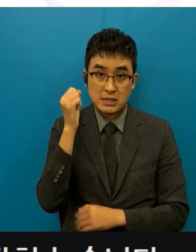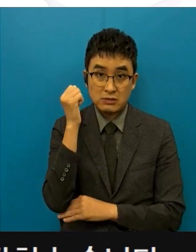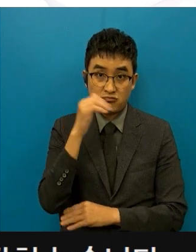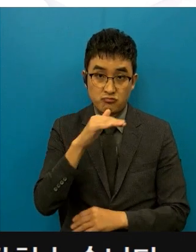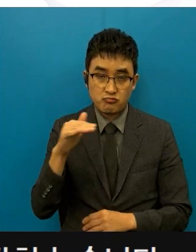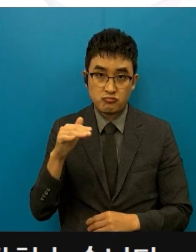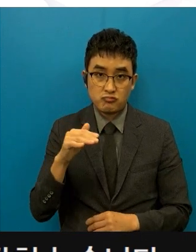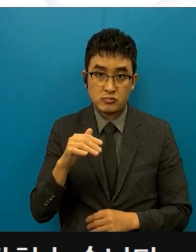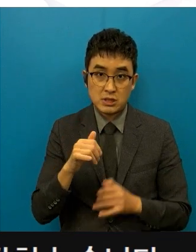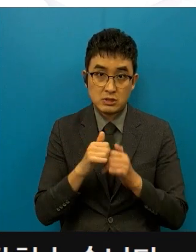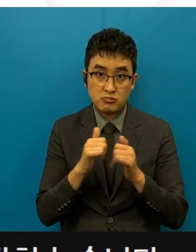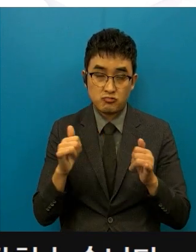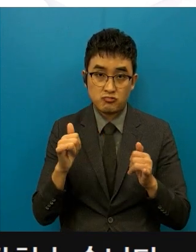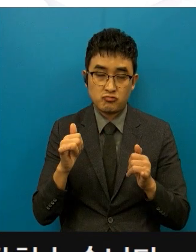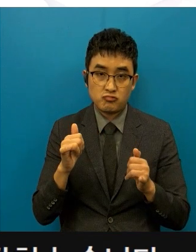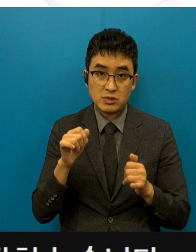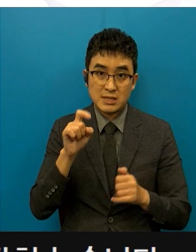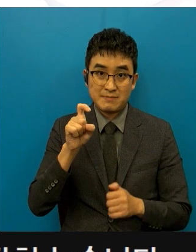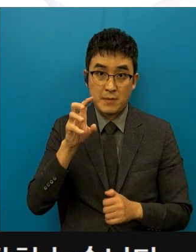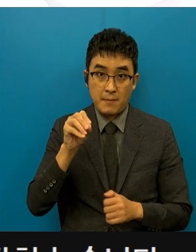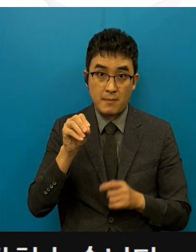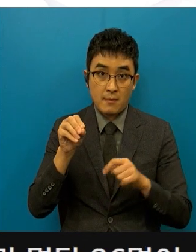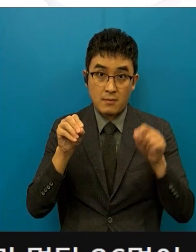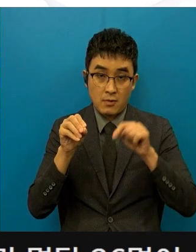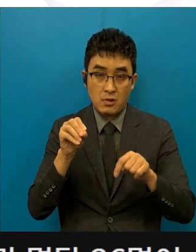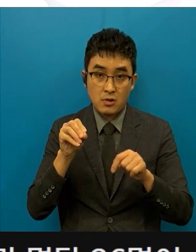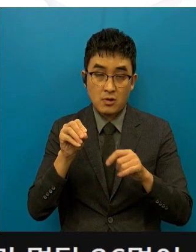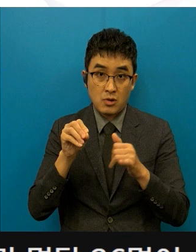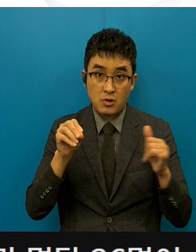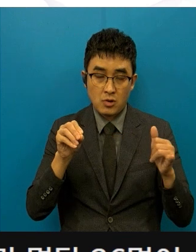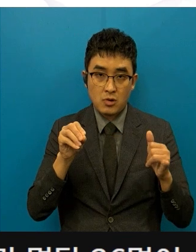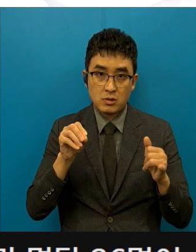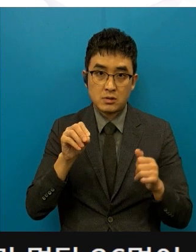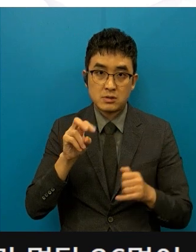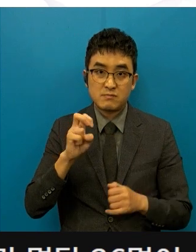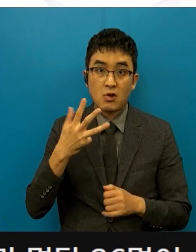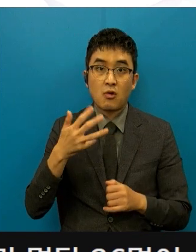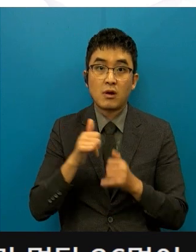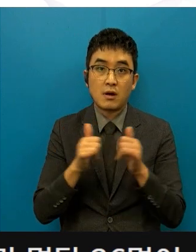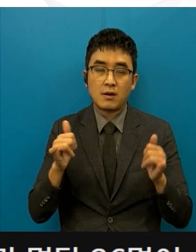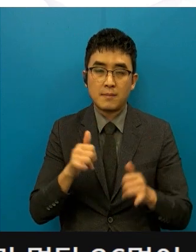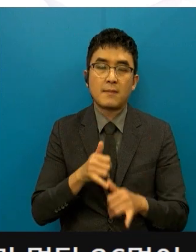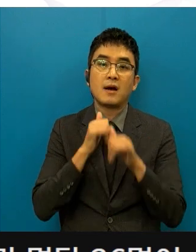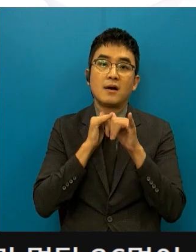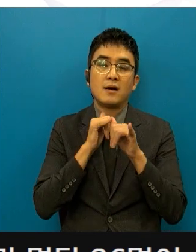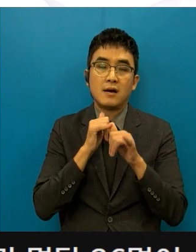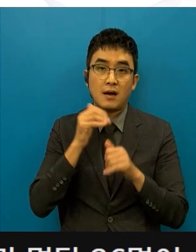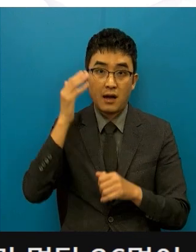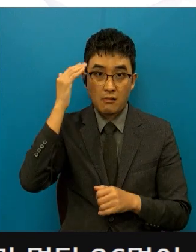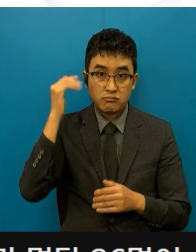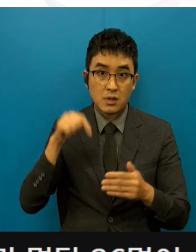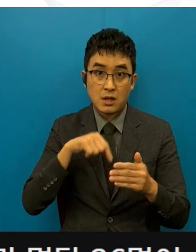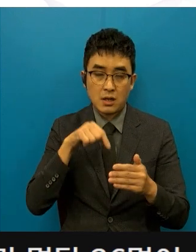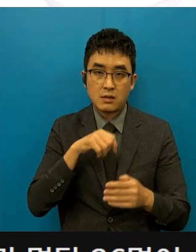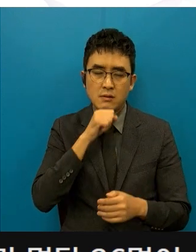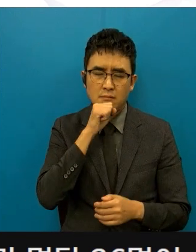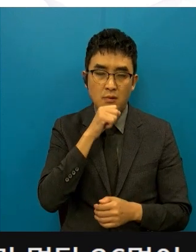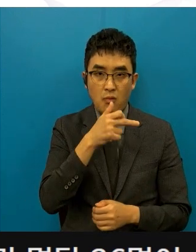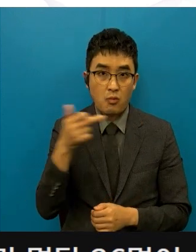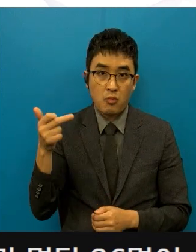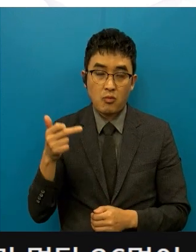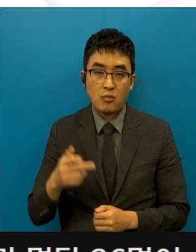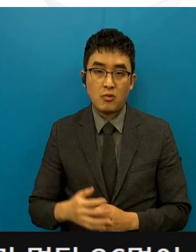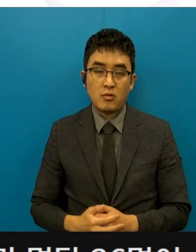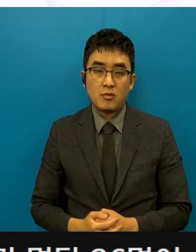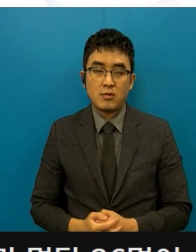the index. The high elderly poverty rate is naturally came